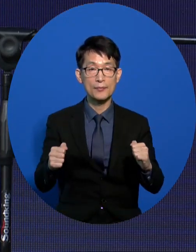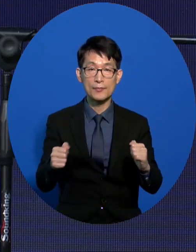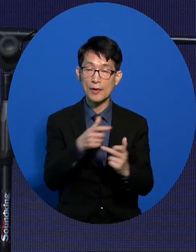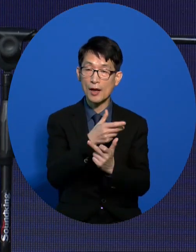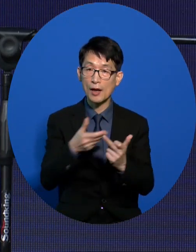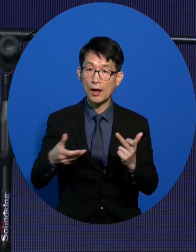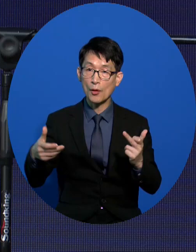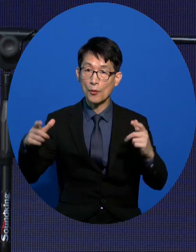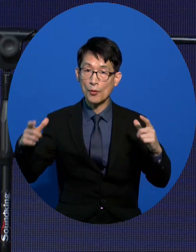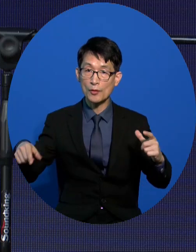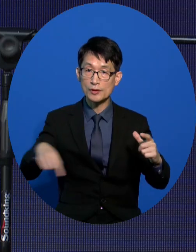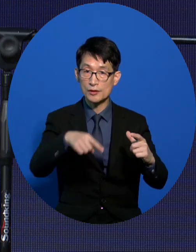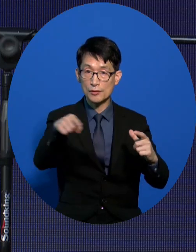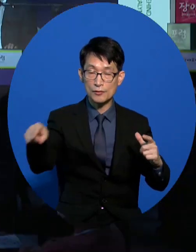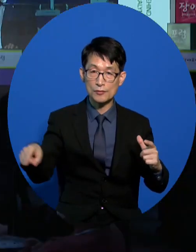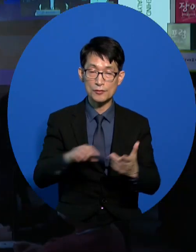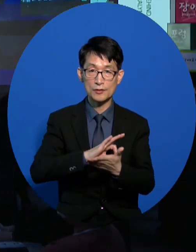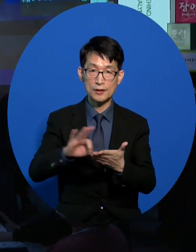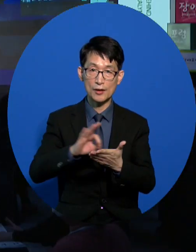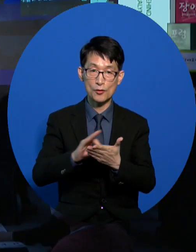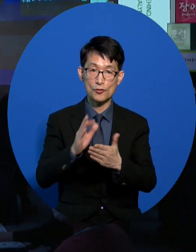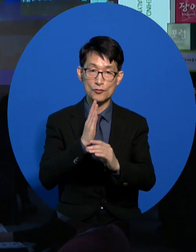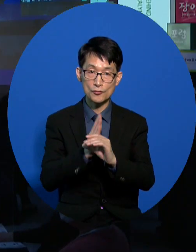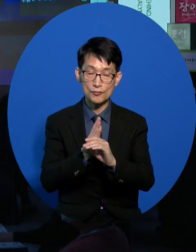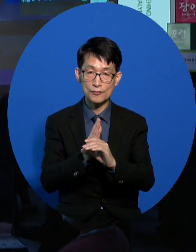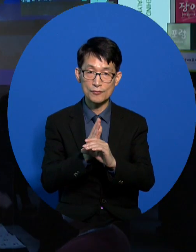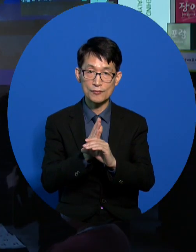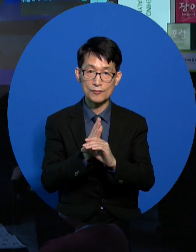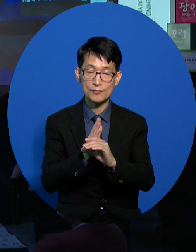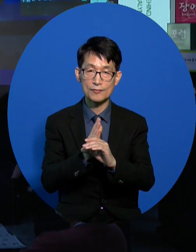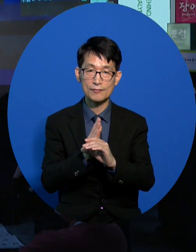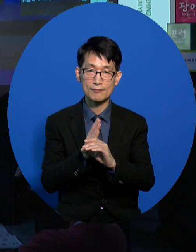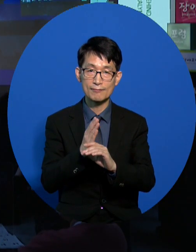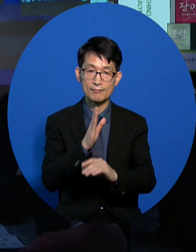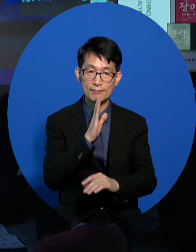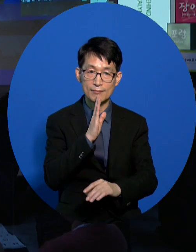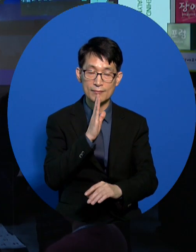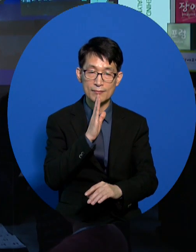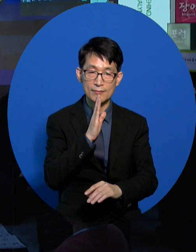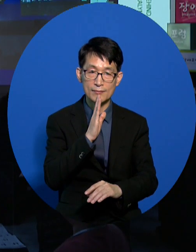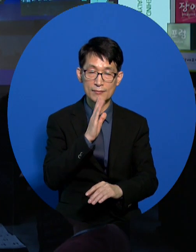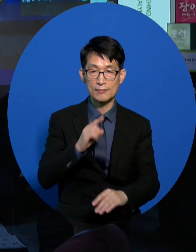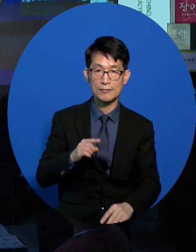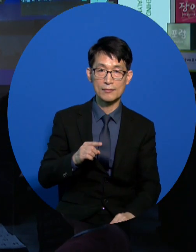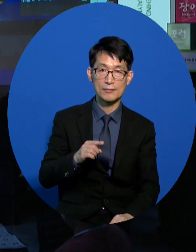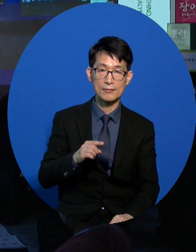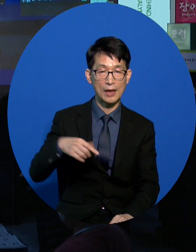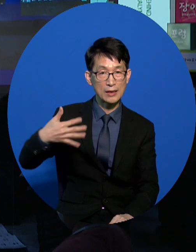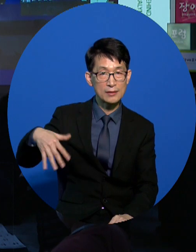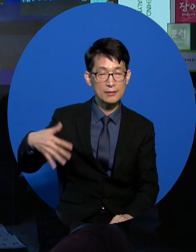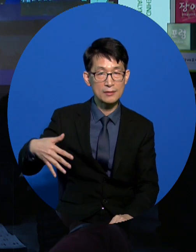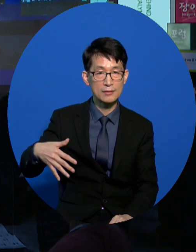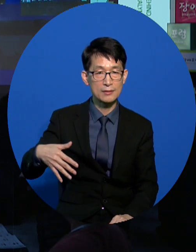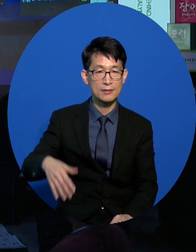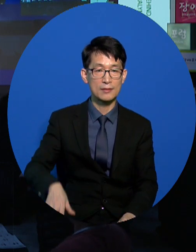reservation system, your system, the mobility system, is it applied here in Gangwon Province? No, it is not.